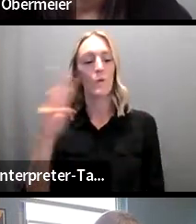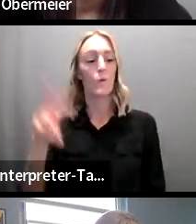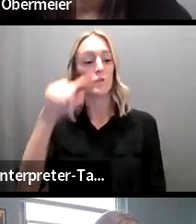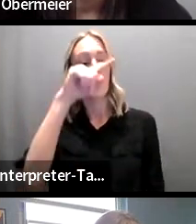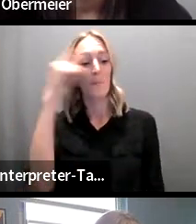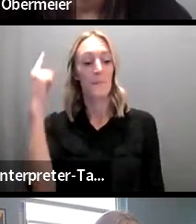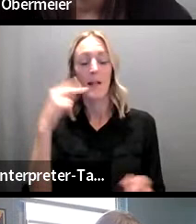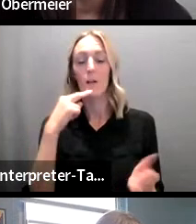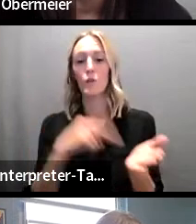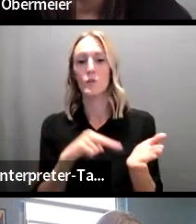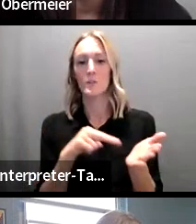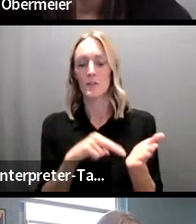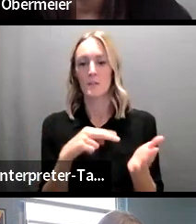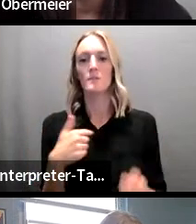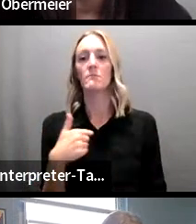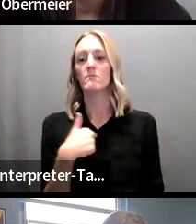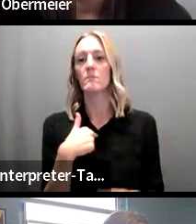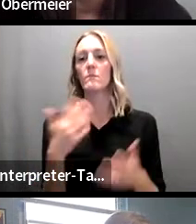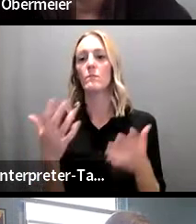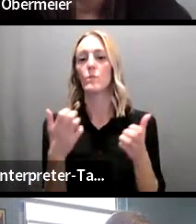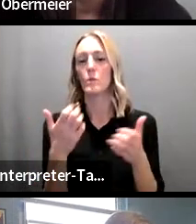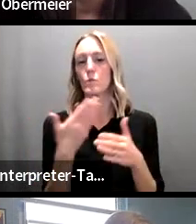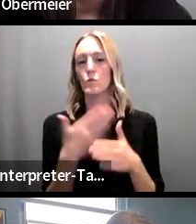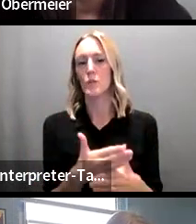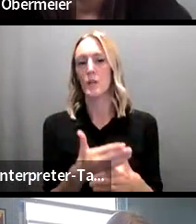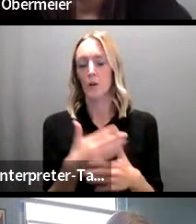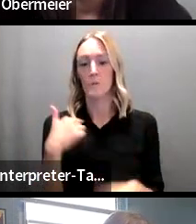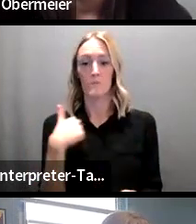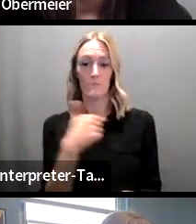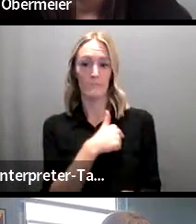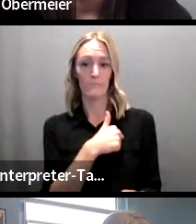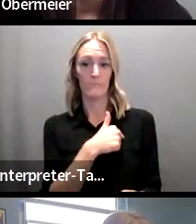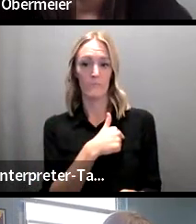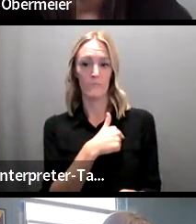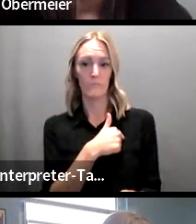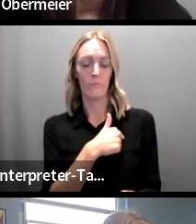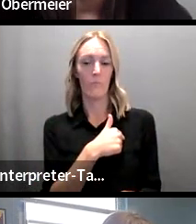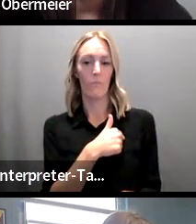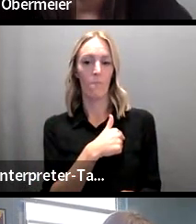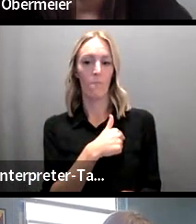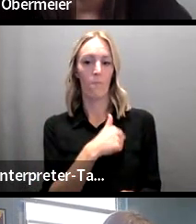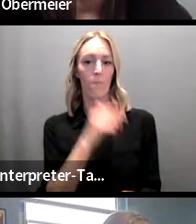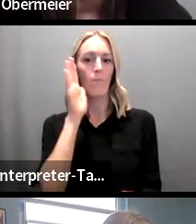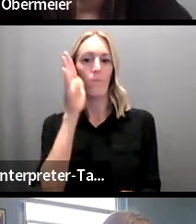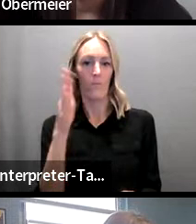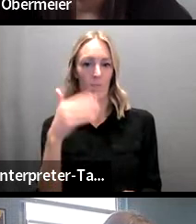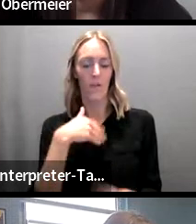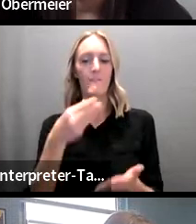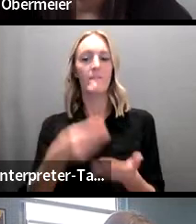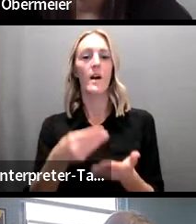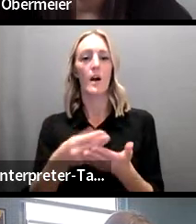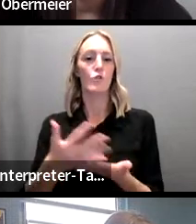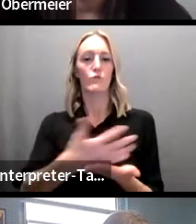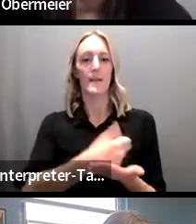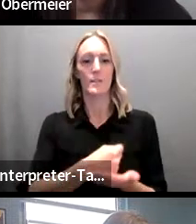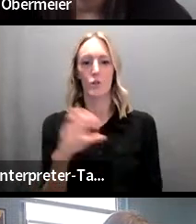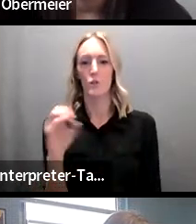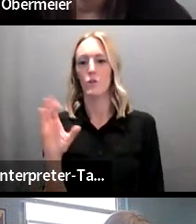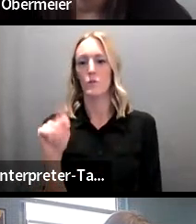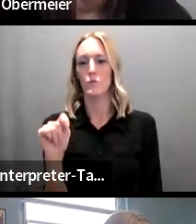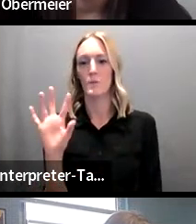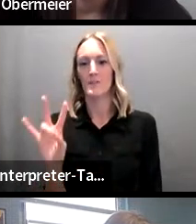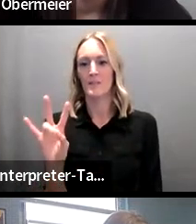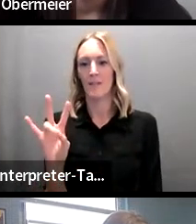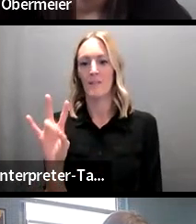Nurses. And I would just like to share with everyone that we are having a fundraiser October the 7th at